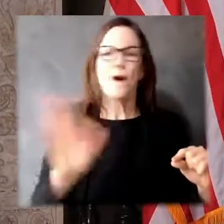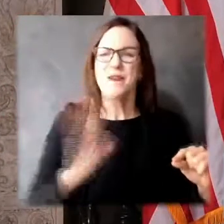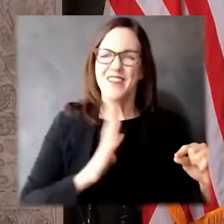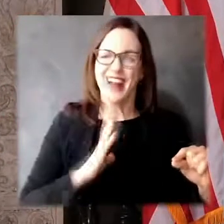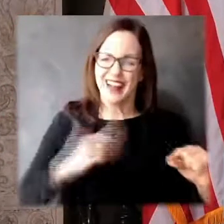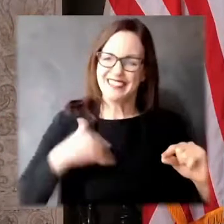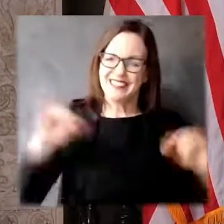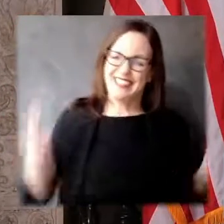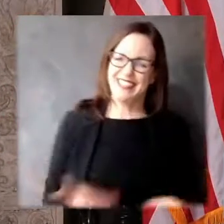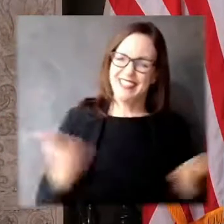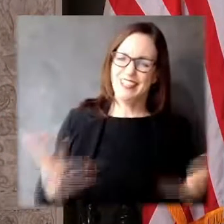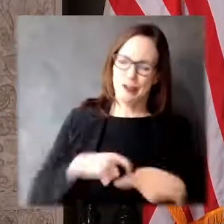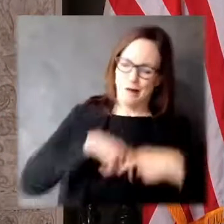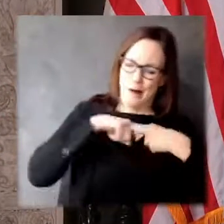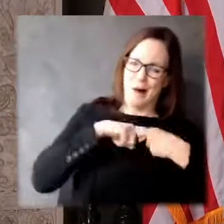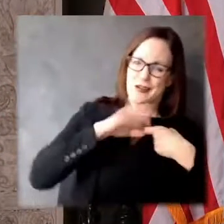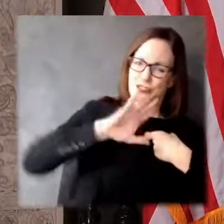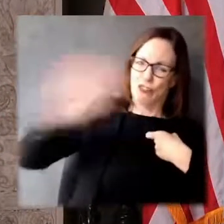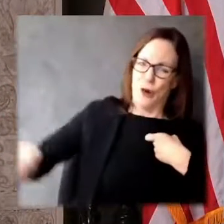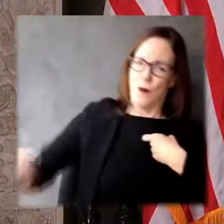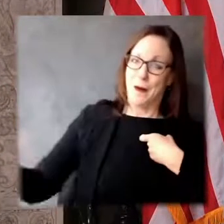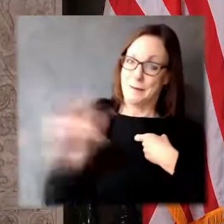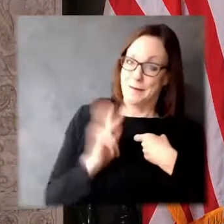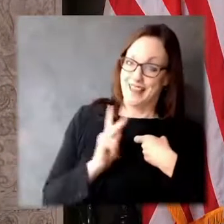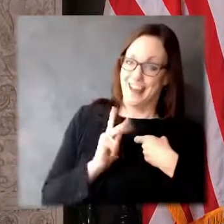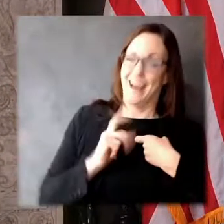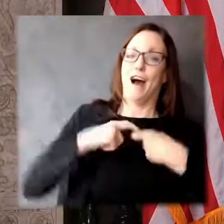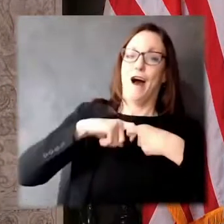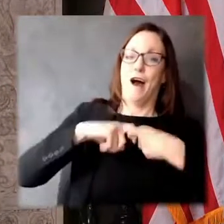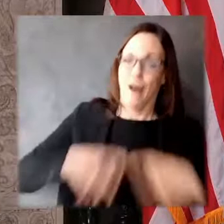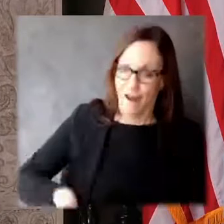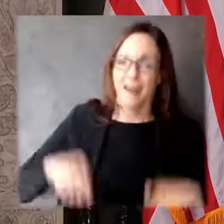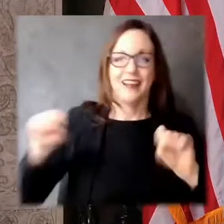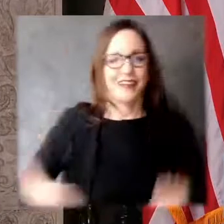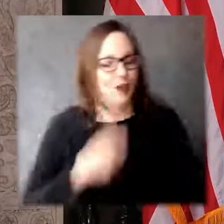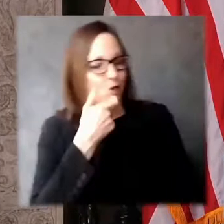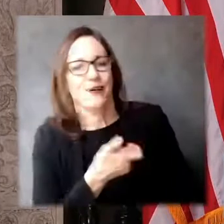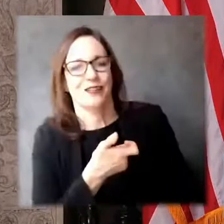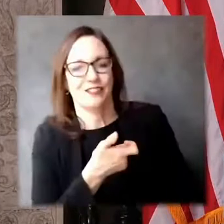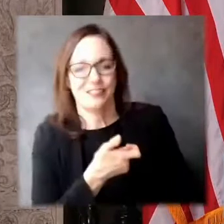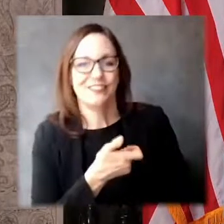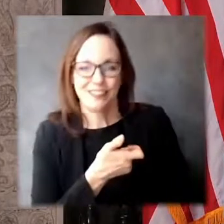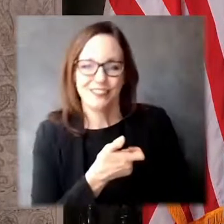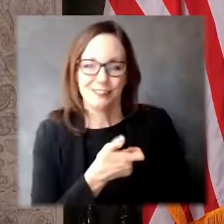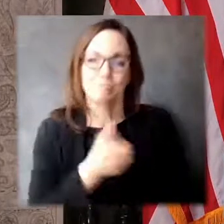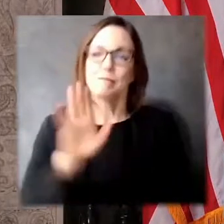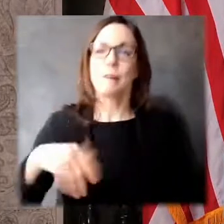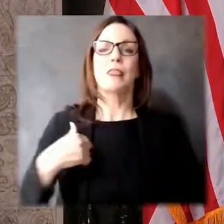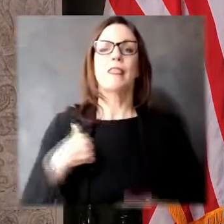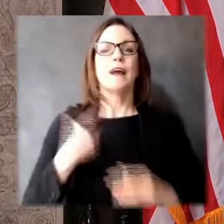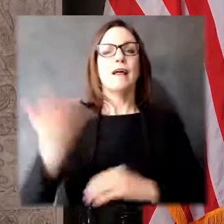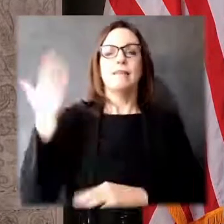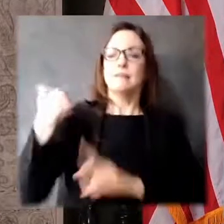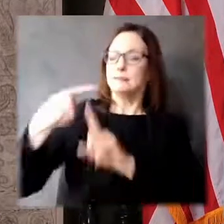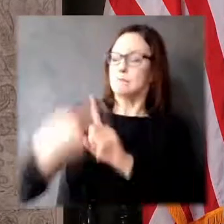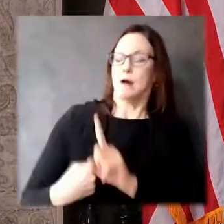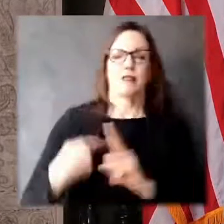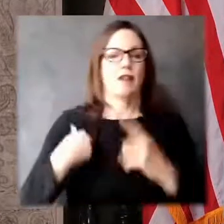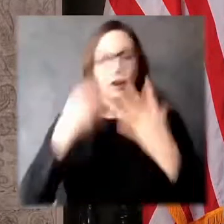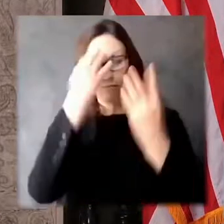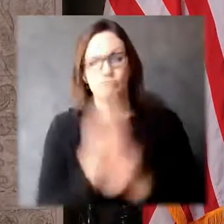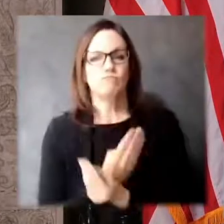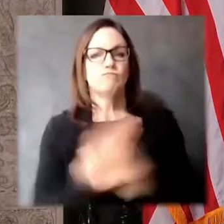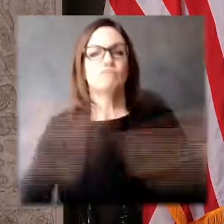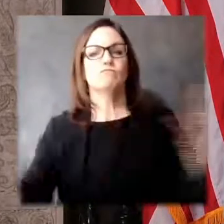When I gave my State of the State address last month, I talked about the struggles we faced this past year and the challenges we